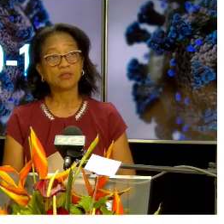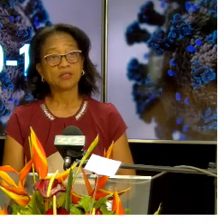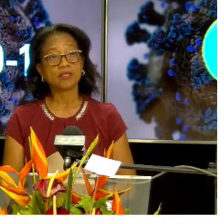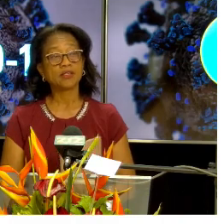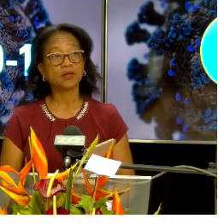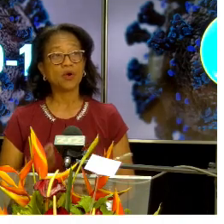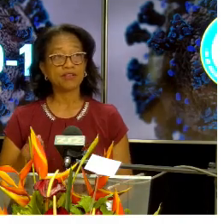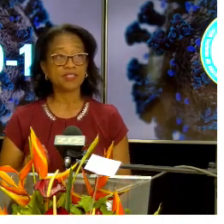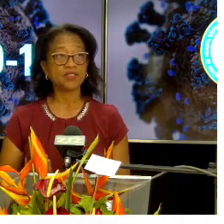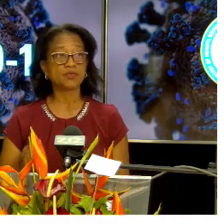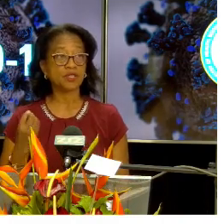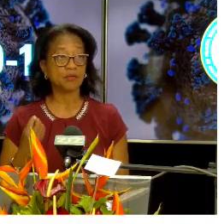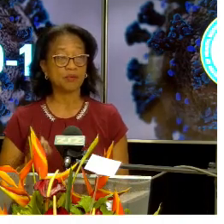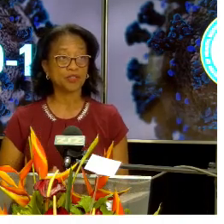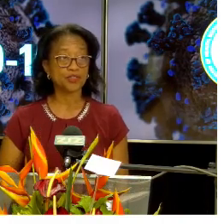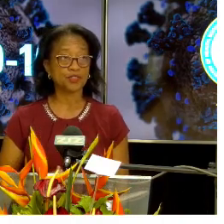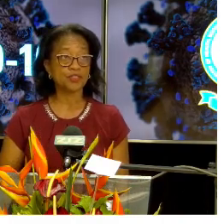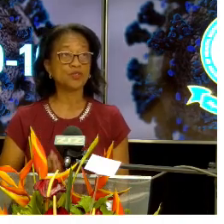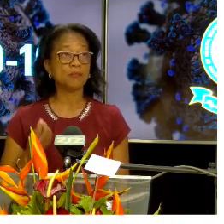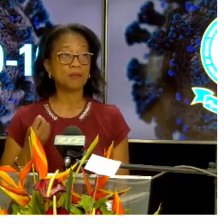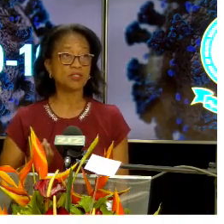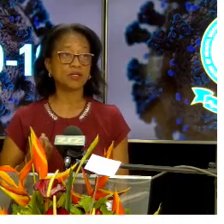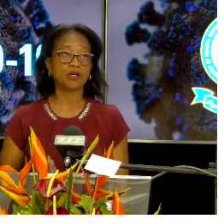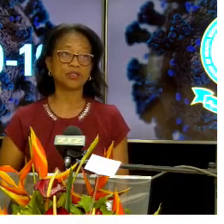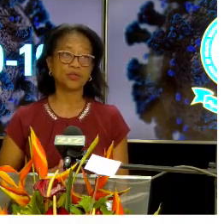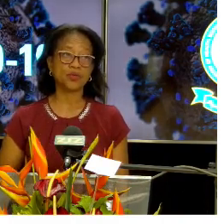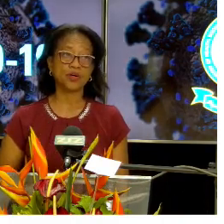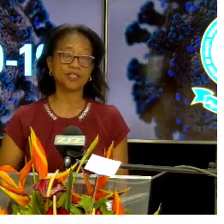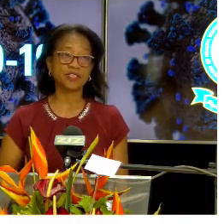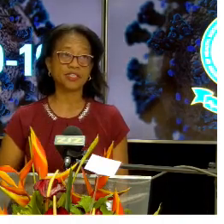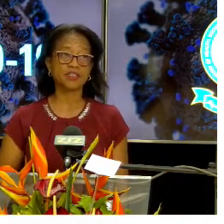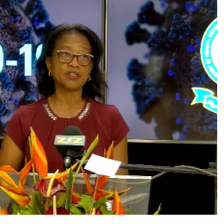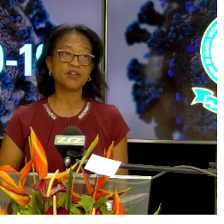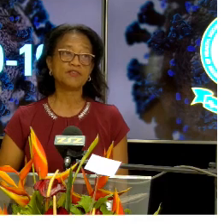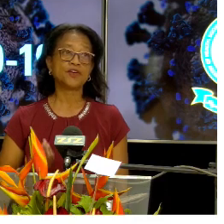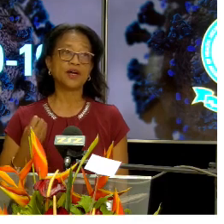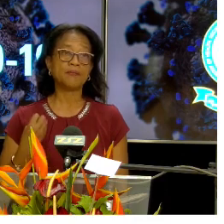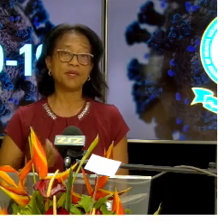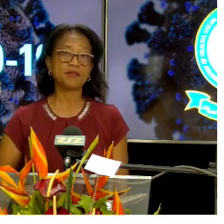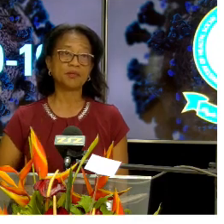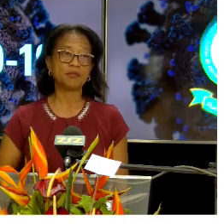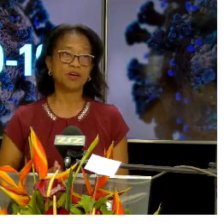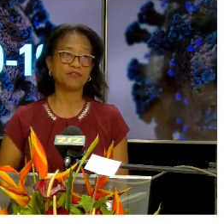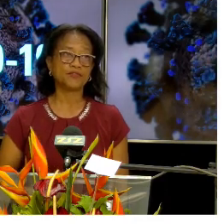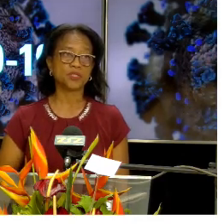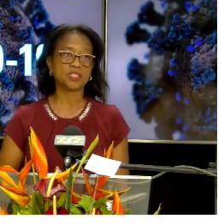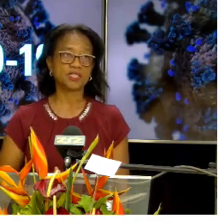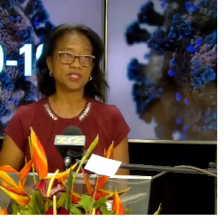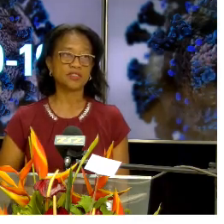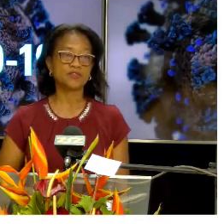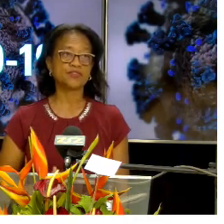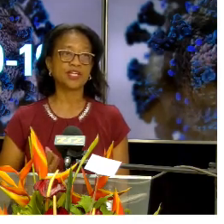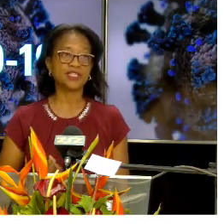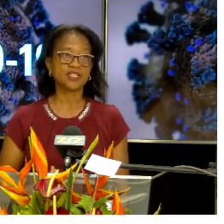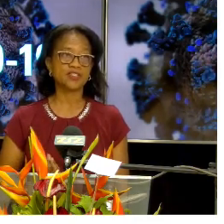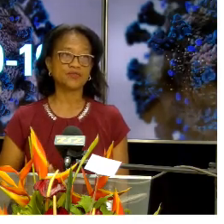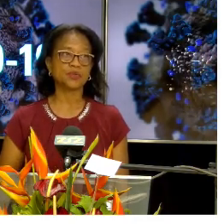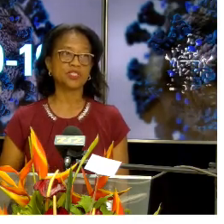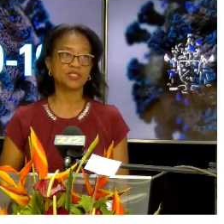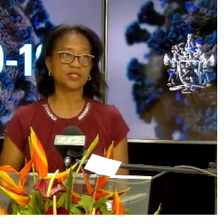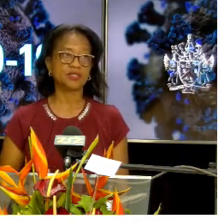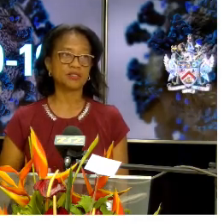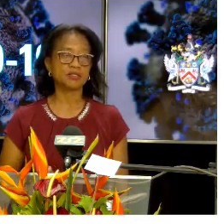to, quarantine was compulsory. So you must undergo quarantine for a minimum of 14 days, for at